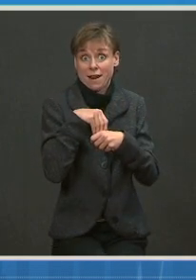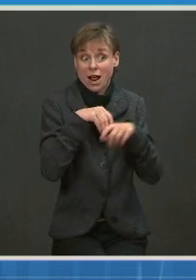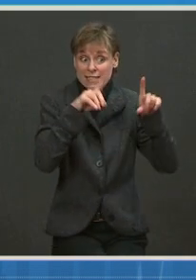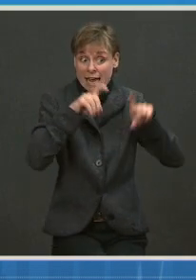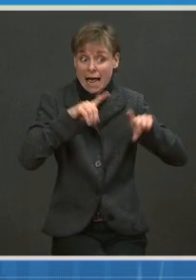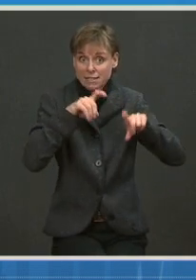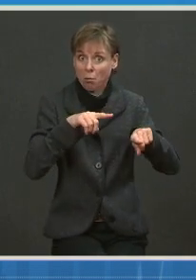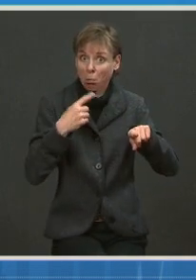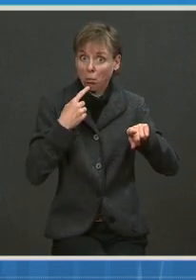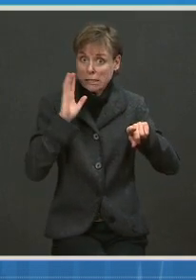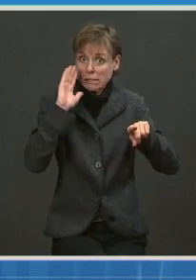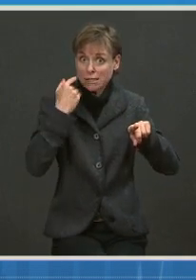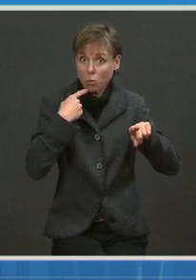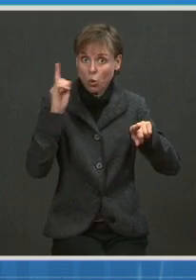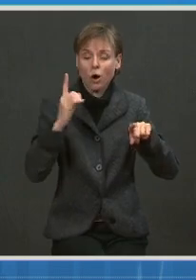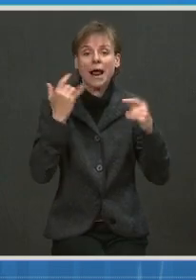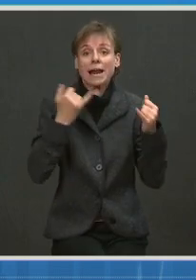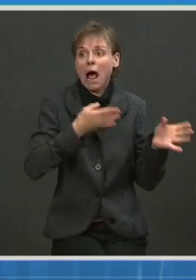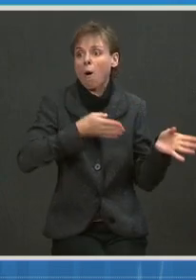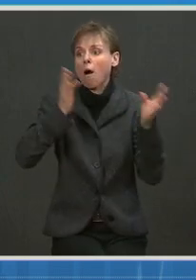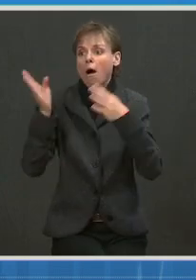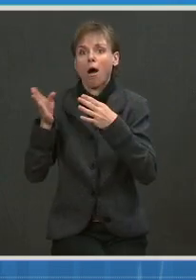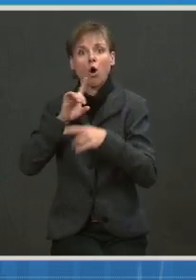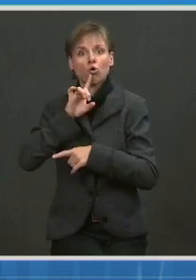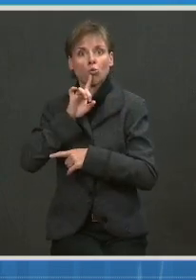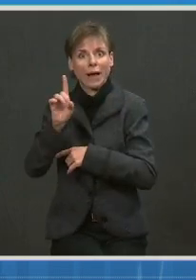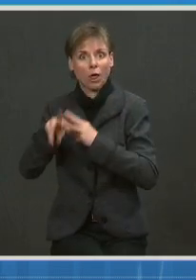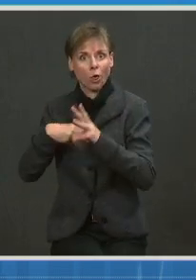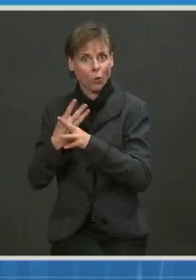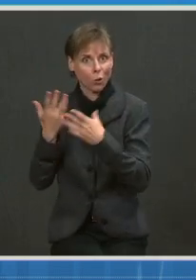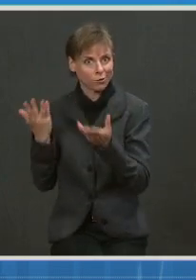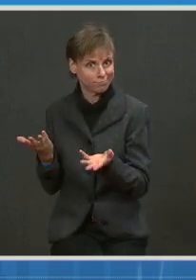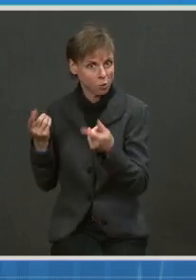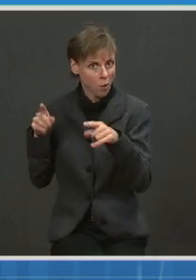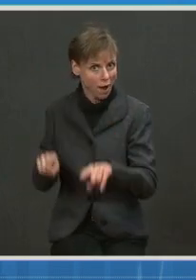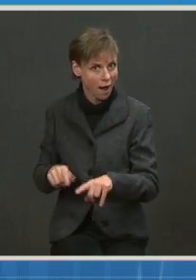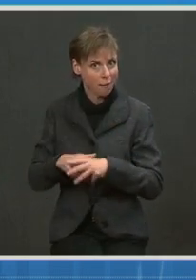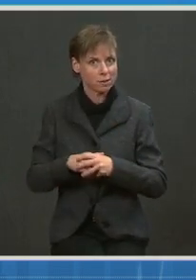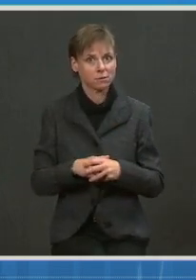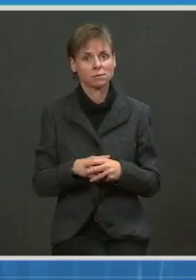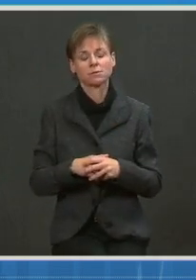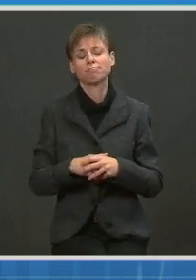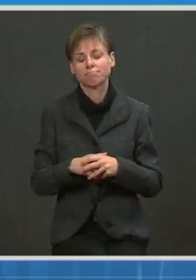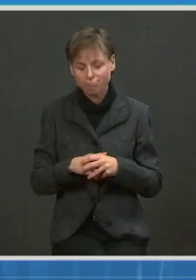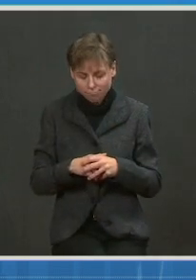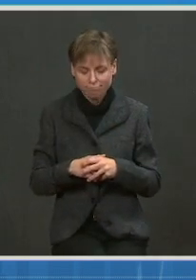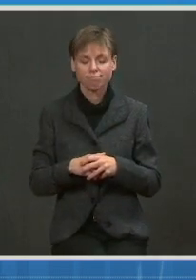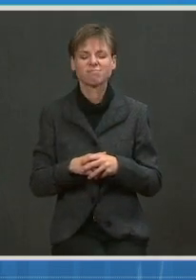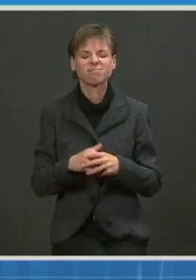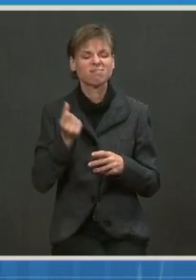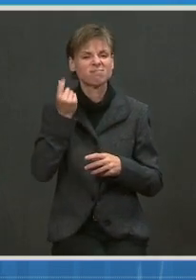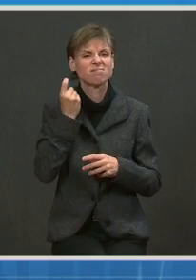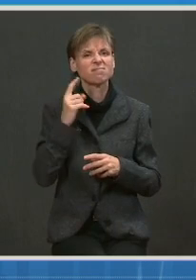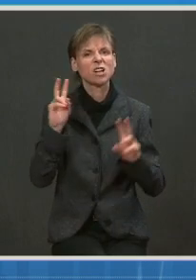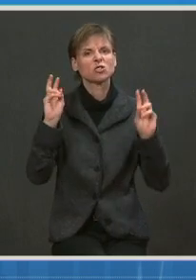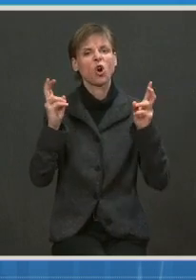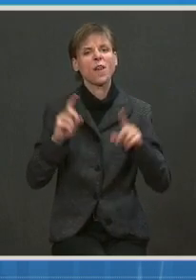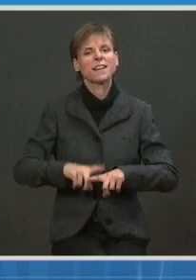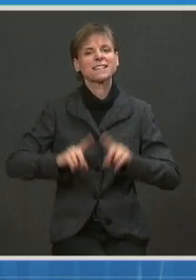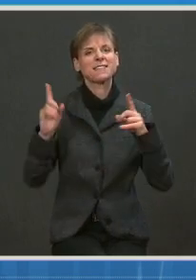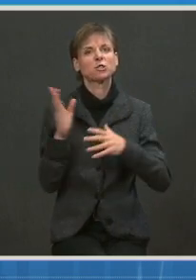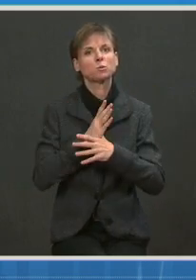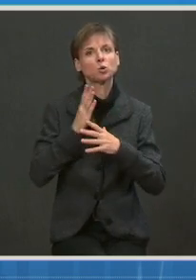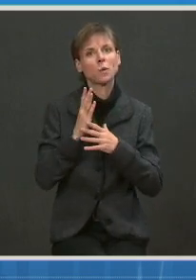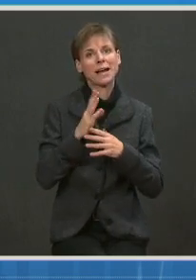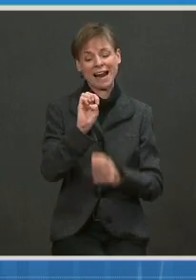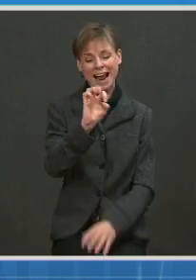into the real world? Next slide. We refer to this as the difference between efficacy and